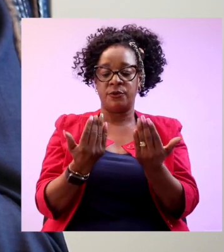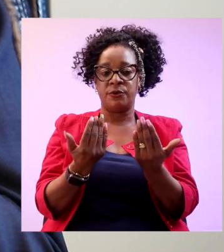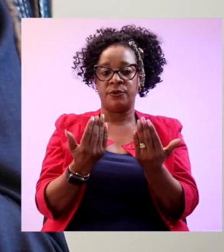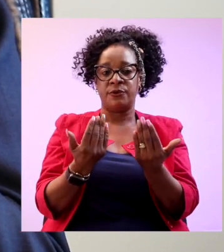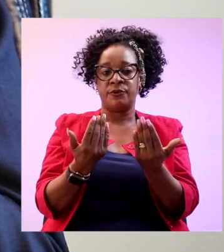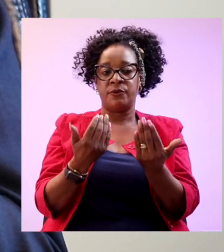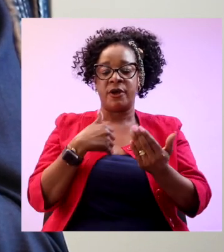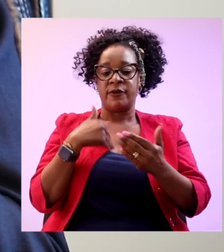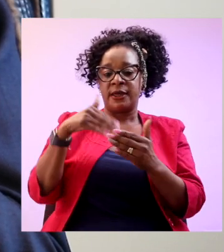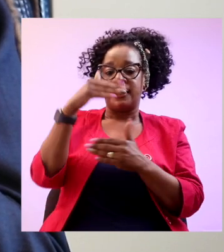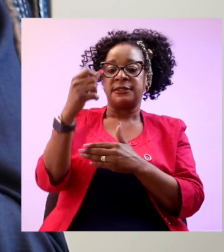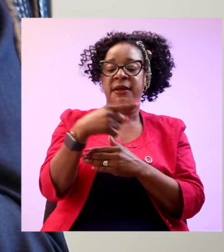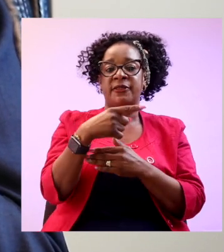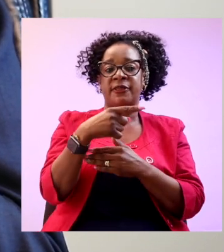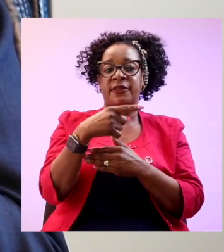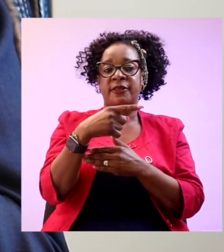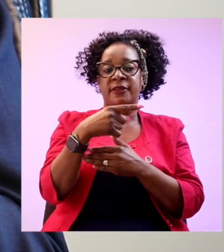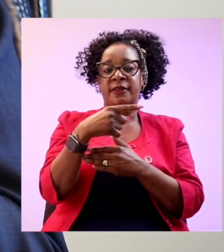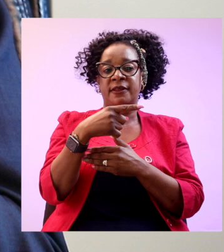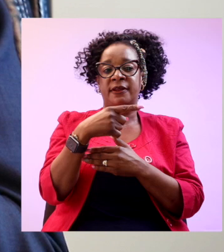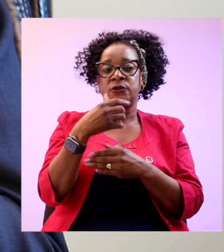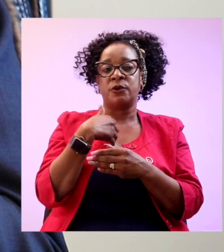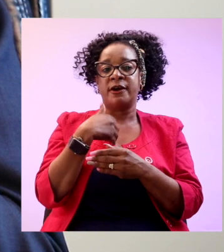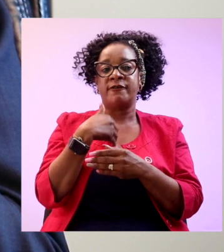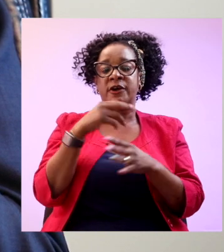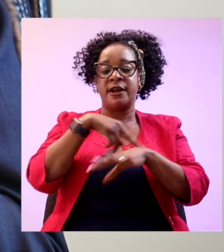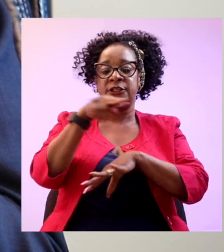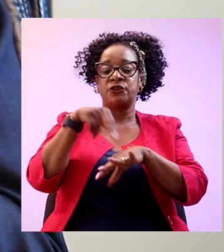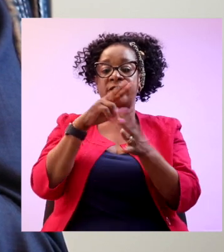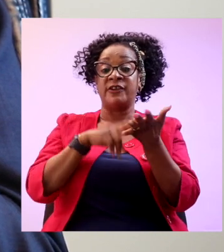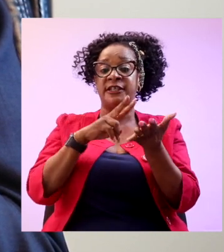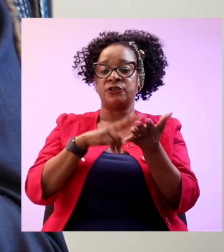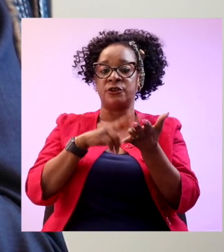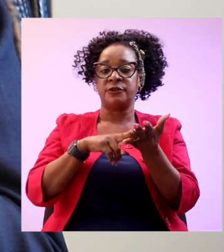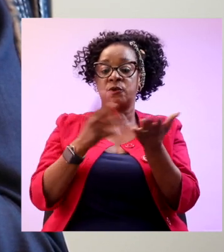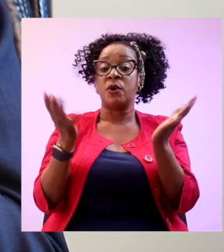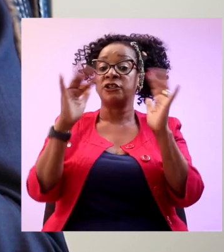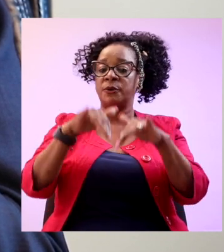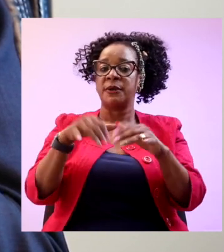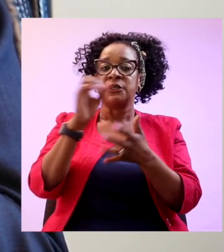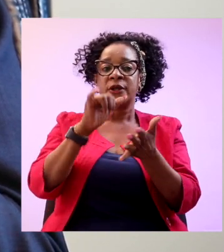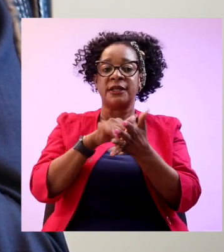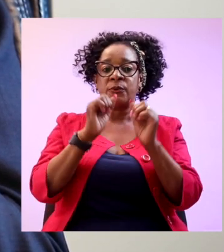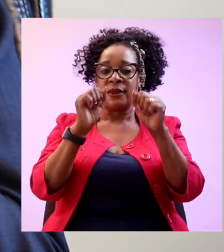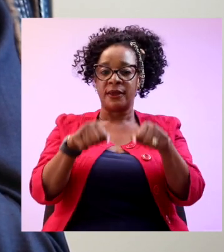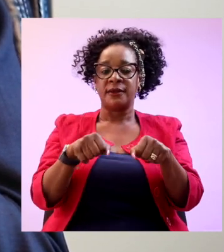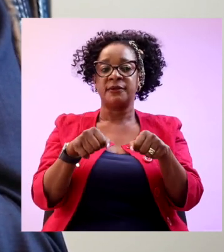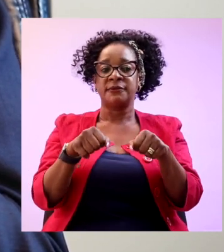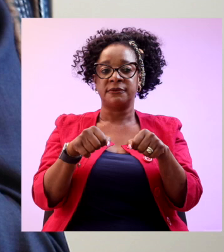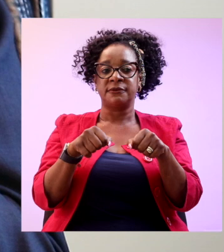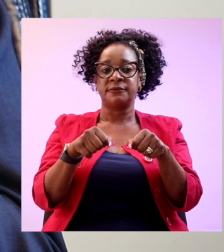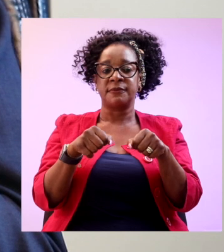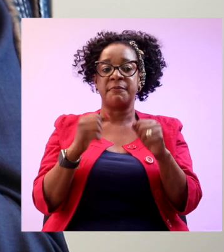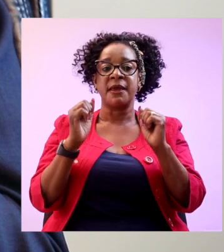are now embarking next month to do a national validation workshop so that we can progress the regulations